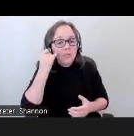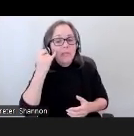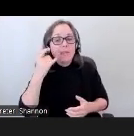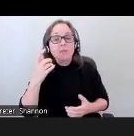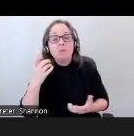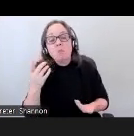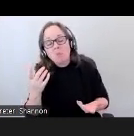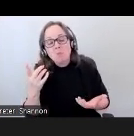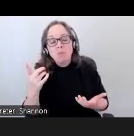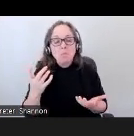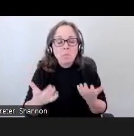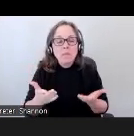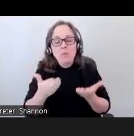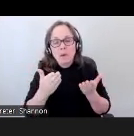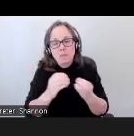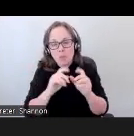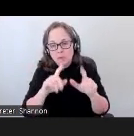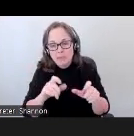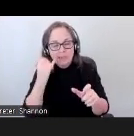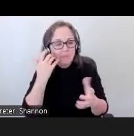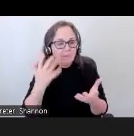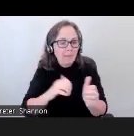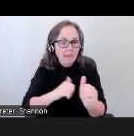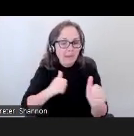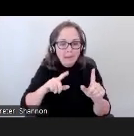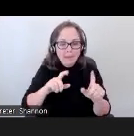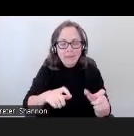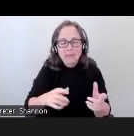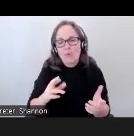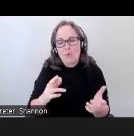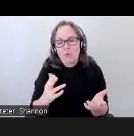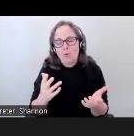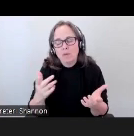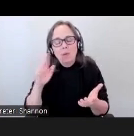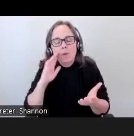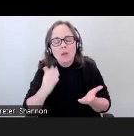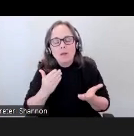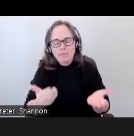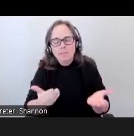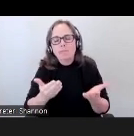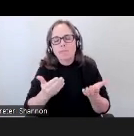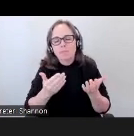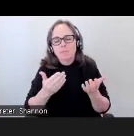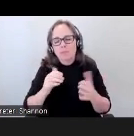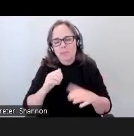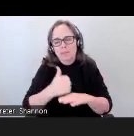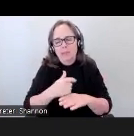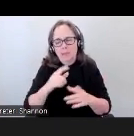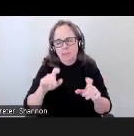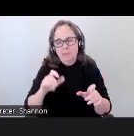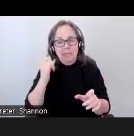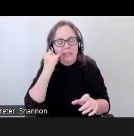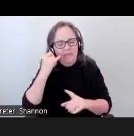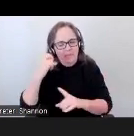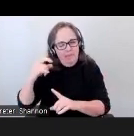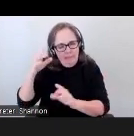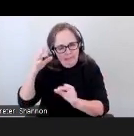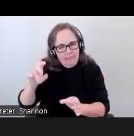need further testing, if you're not up to date in your screening, they can help you get the screening done or further testing if needed.